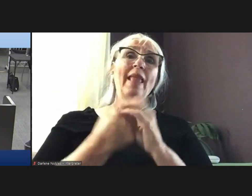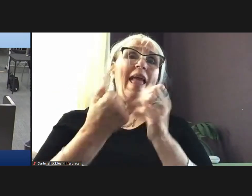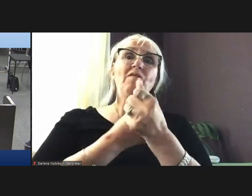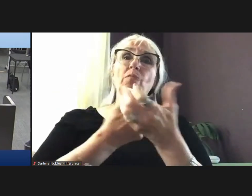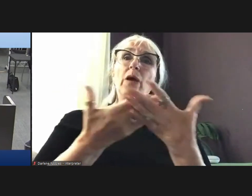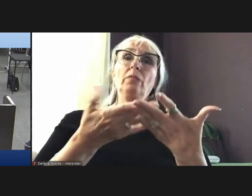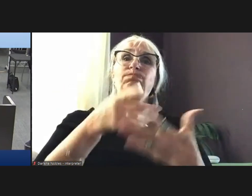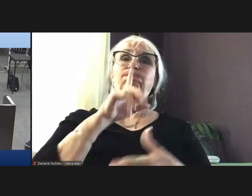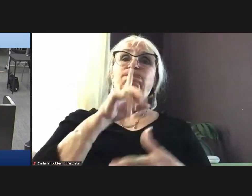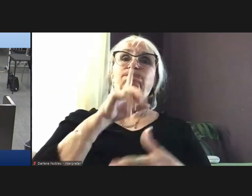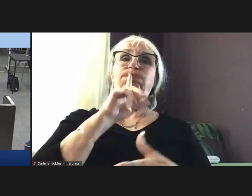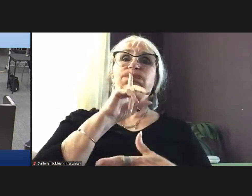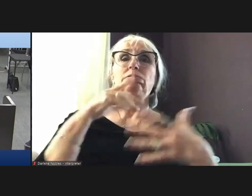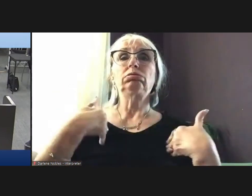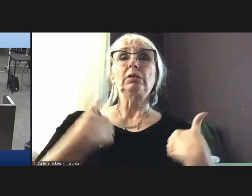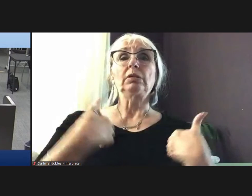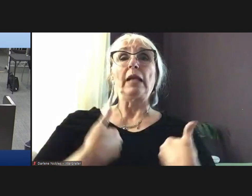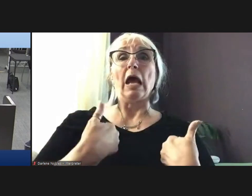tired of.